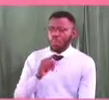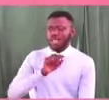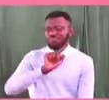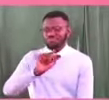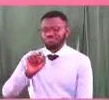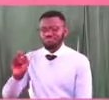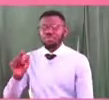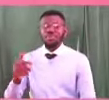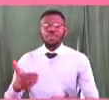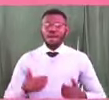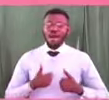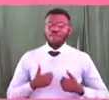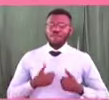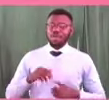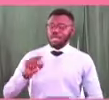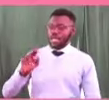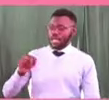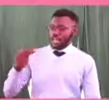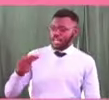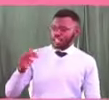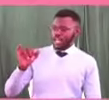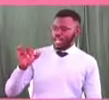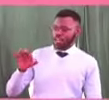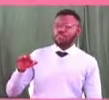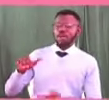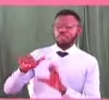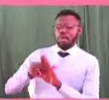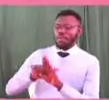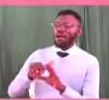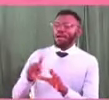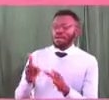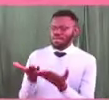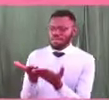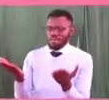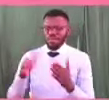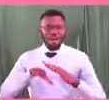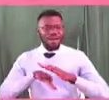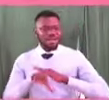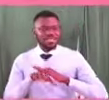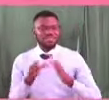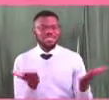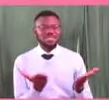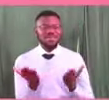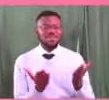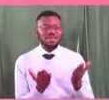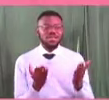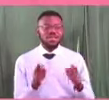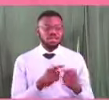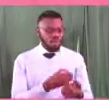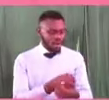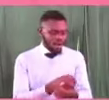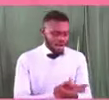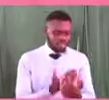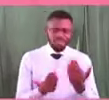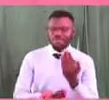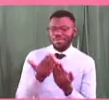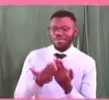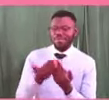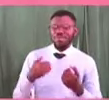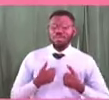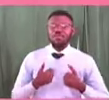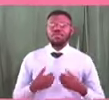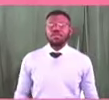with bona fide NHIF membership have access to services, including cancer care. Again, on